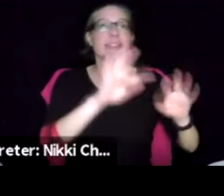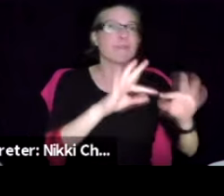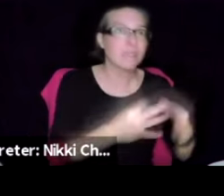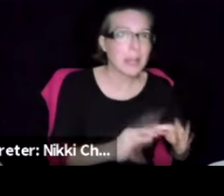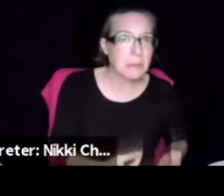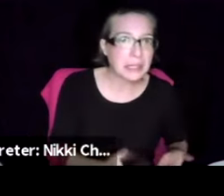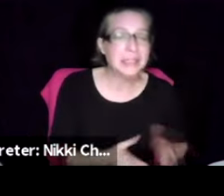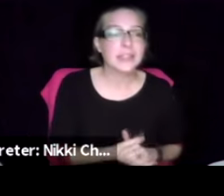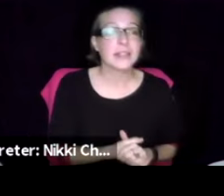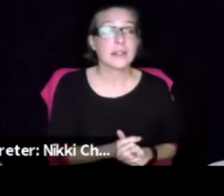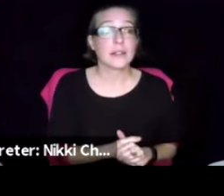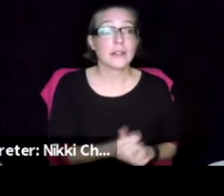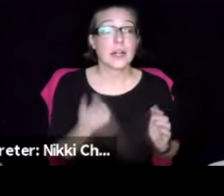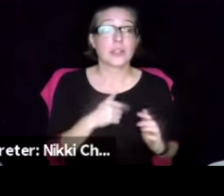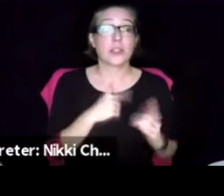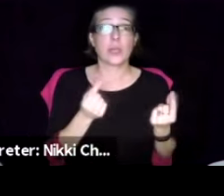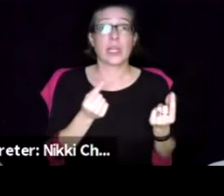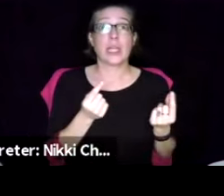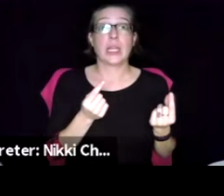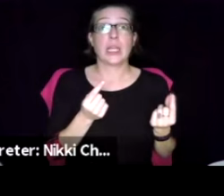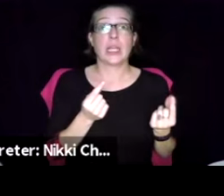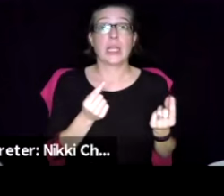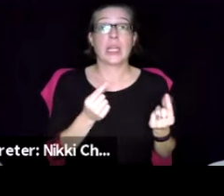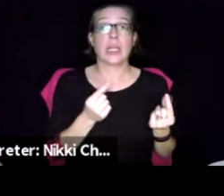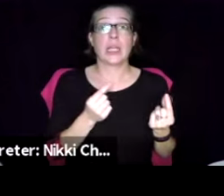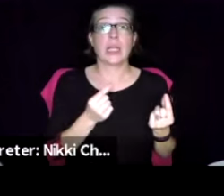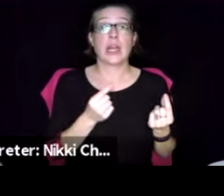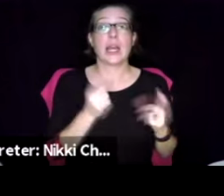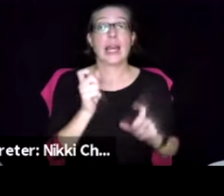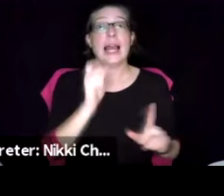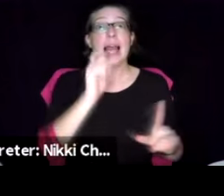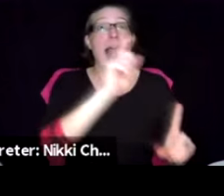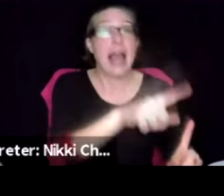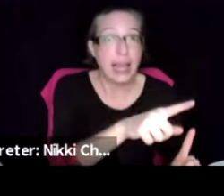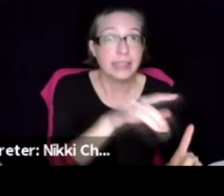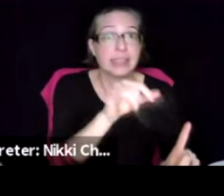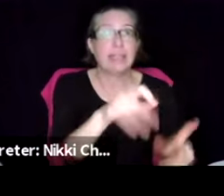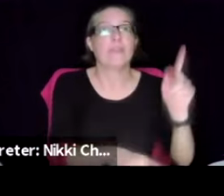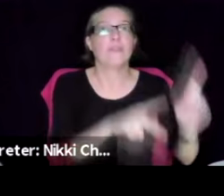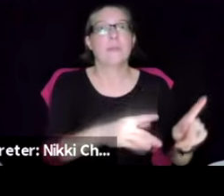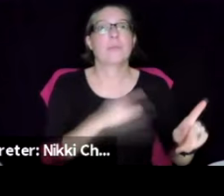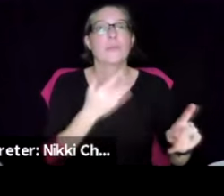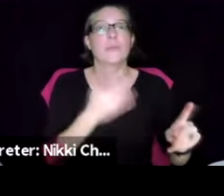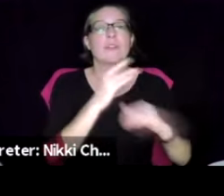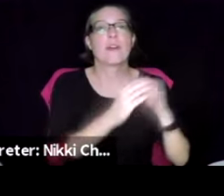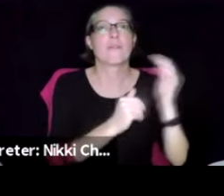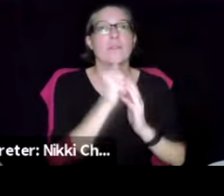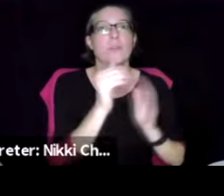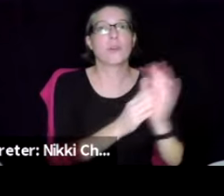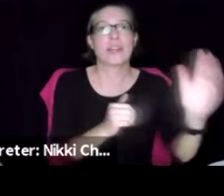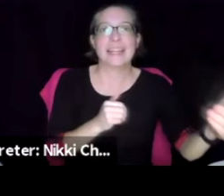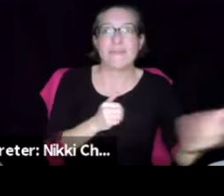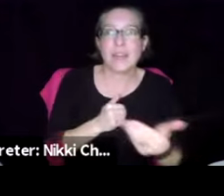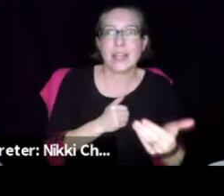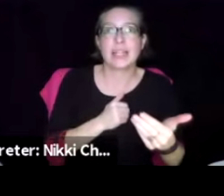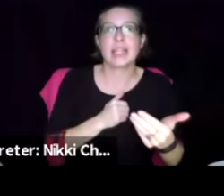So we went ahead and asked if people would feel comfortable with inviting our team members, friends, and family to